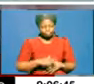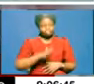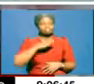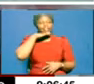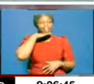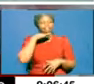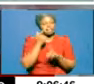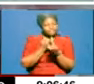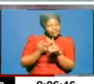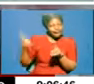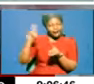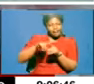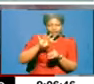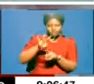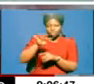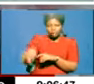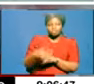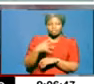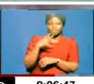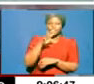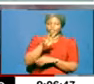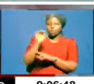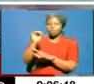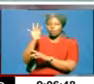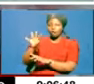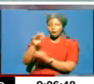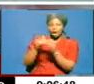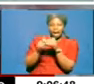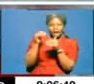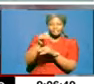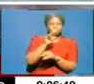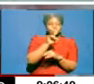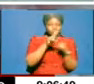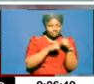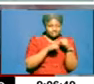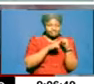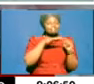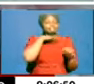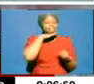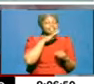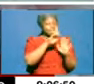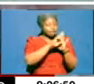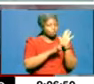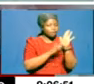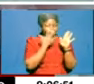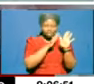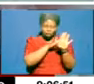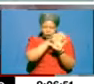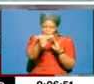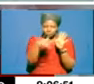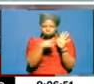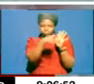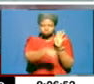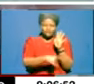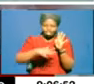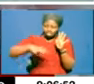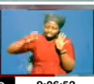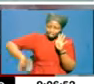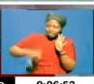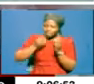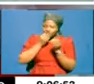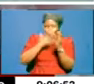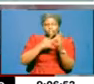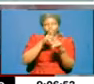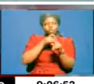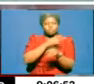to 4,404 after 26 deaths were recorded, all being late reports of facility record audits